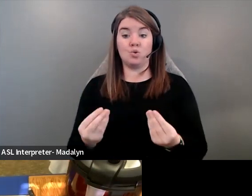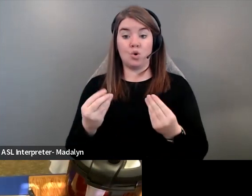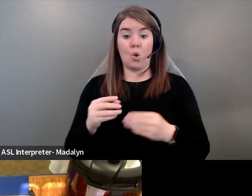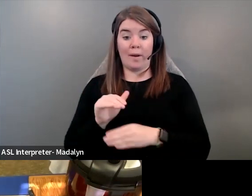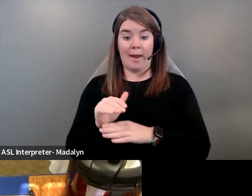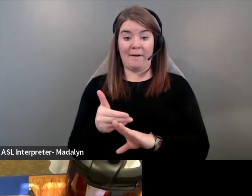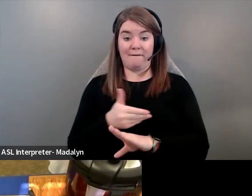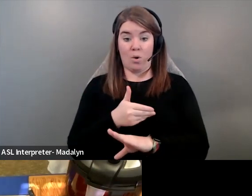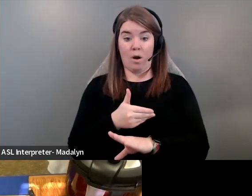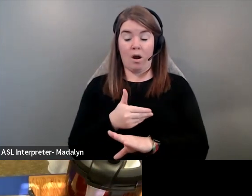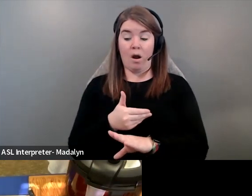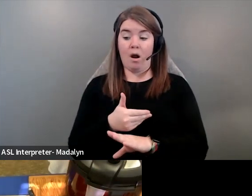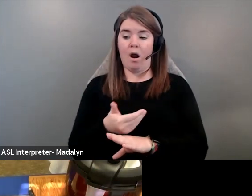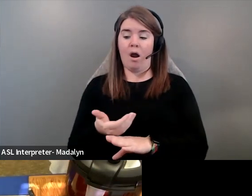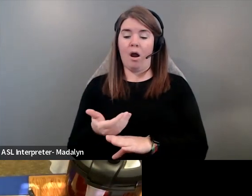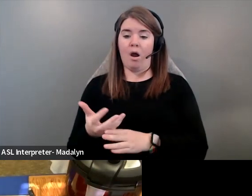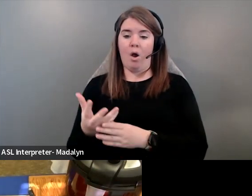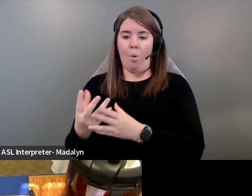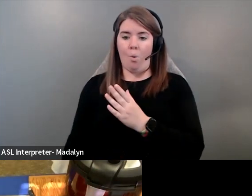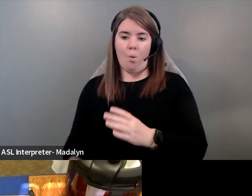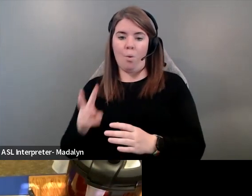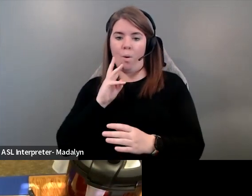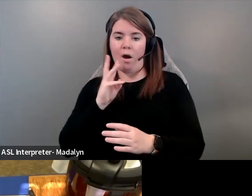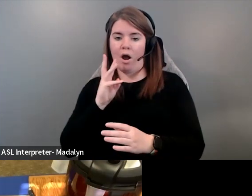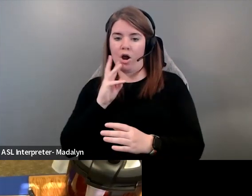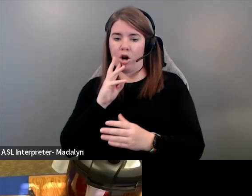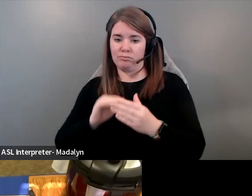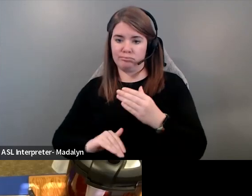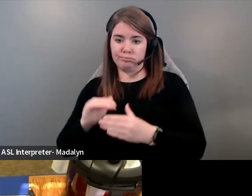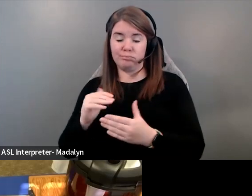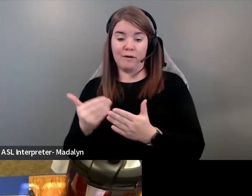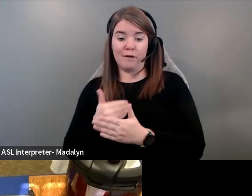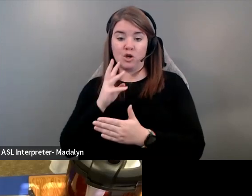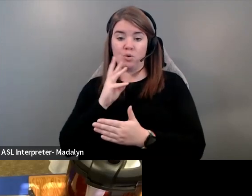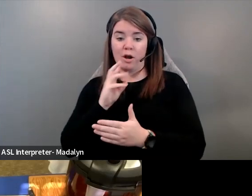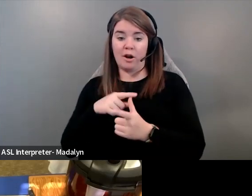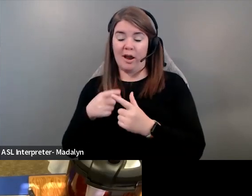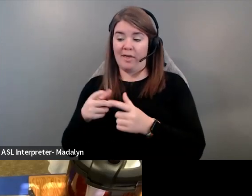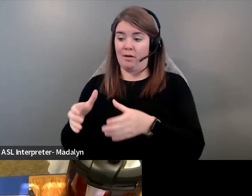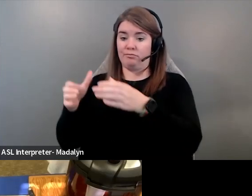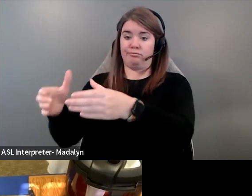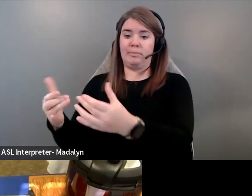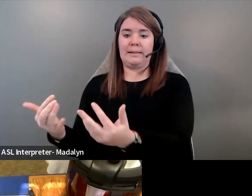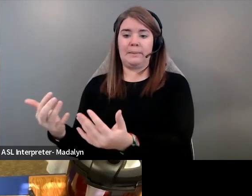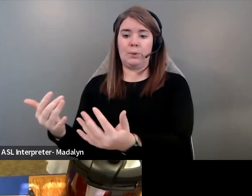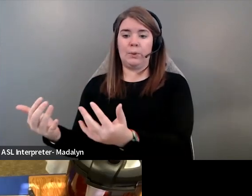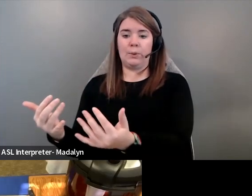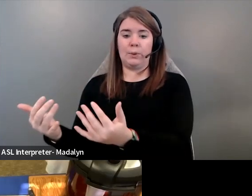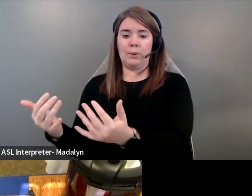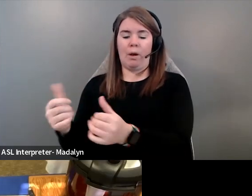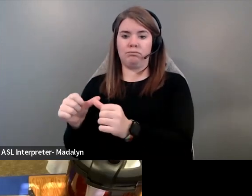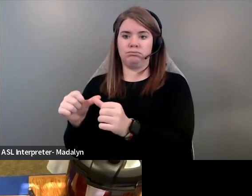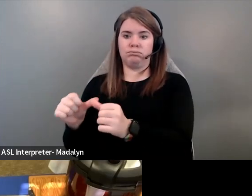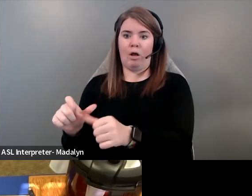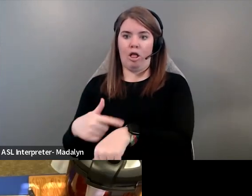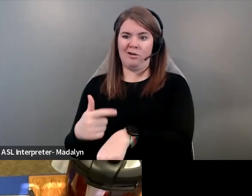of drain out that water, refill the pot with fresh water, put it on a back burner and simmer it for a long time. It might take all